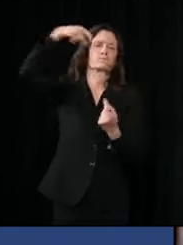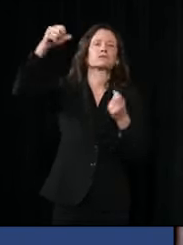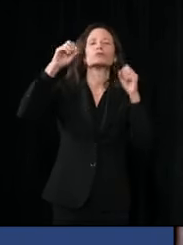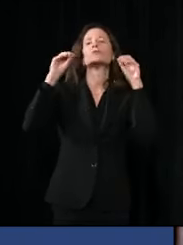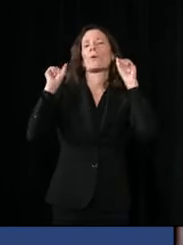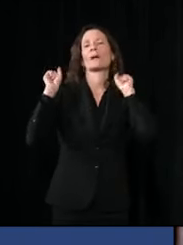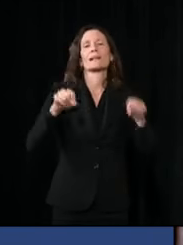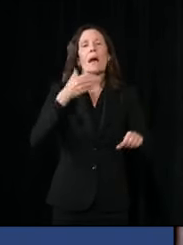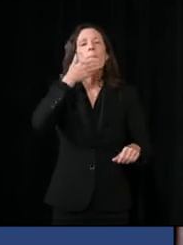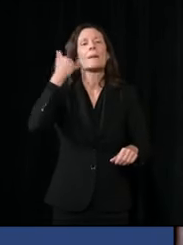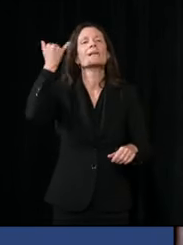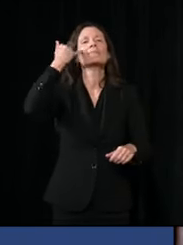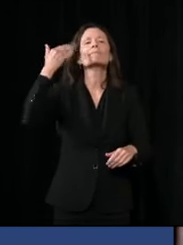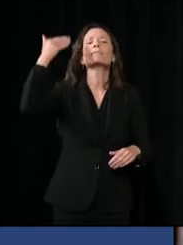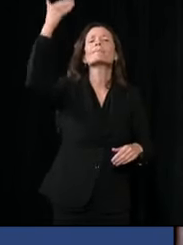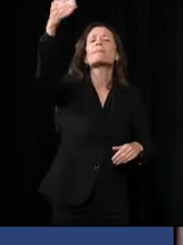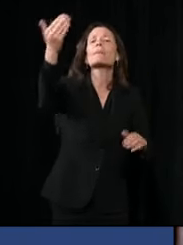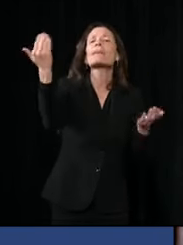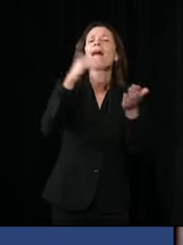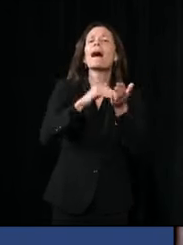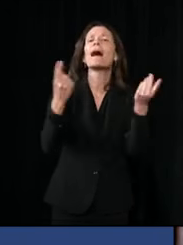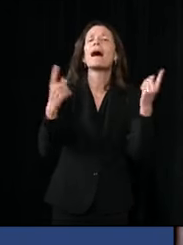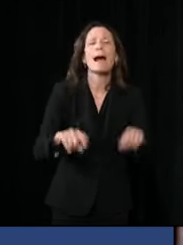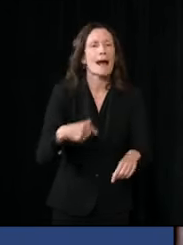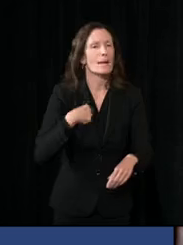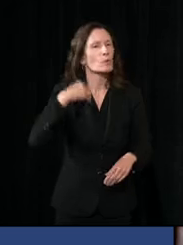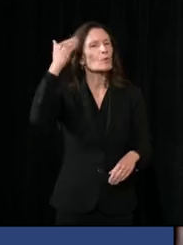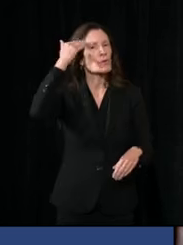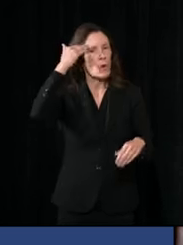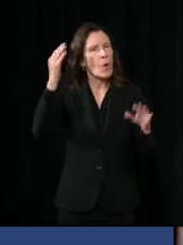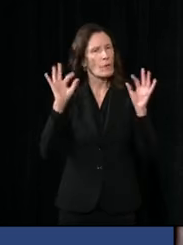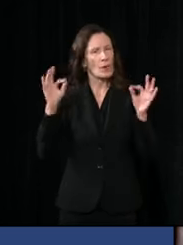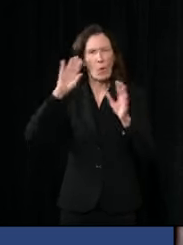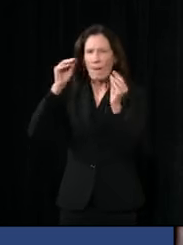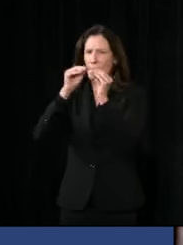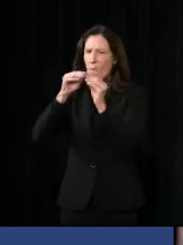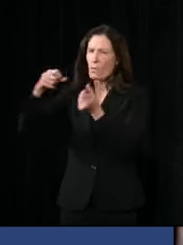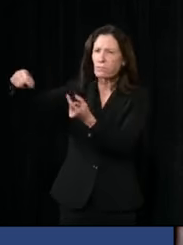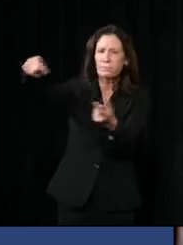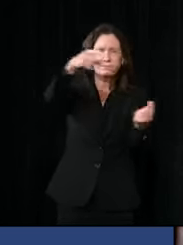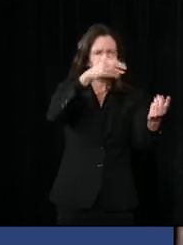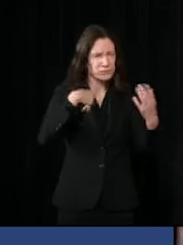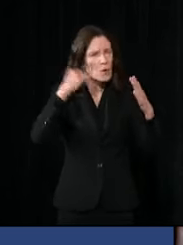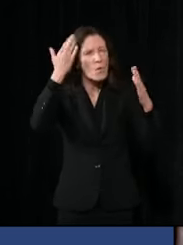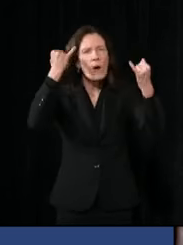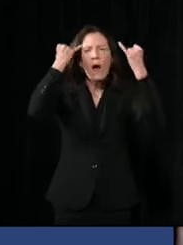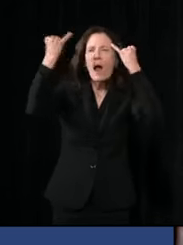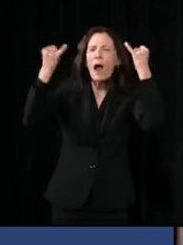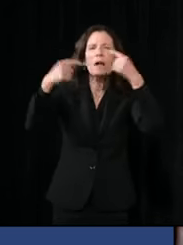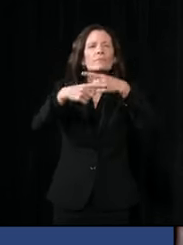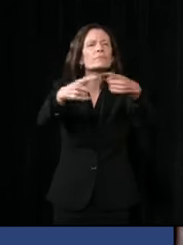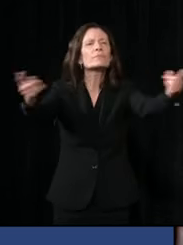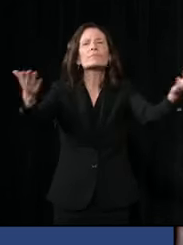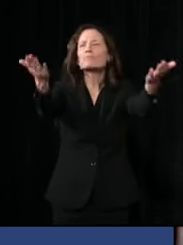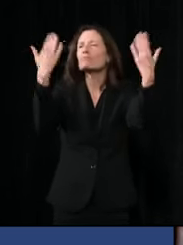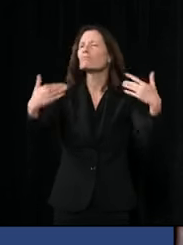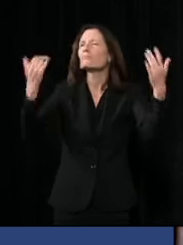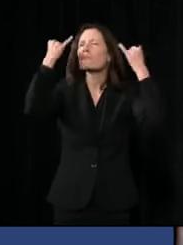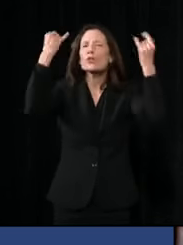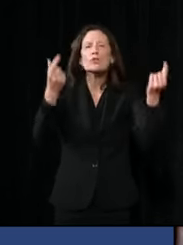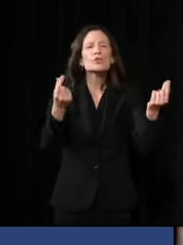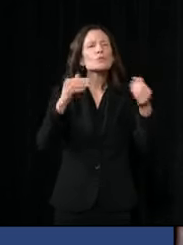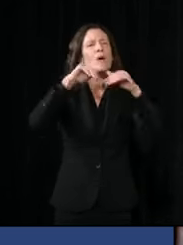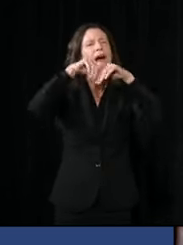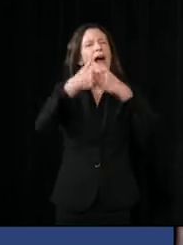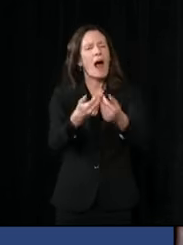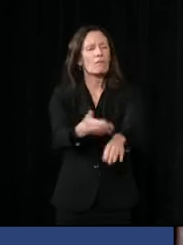need everyone to contribute to our recovery. Each of us, we are each in control of our destiny. Pennsylvania can